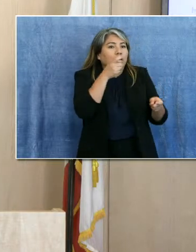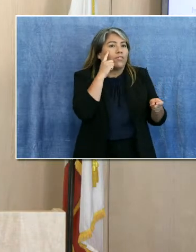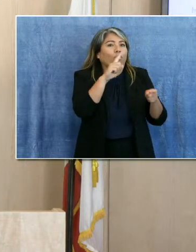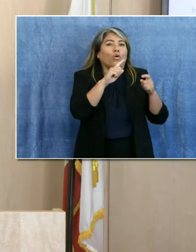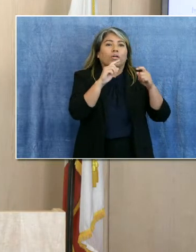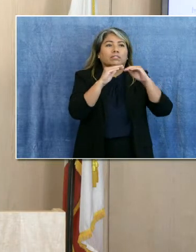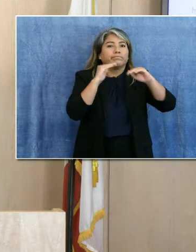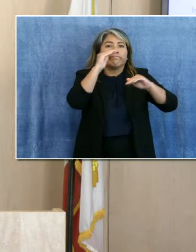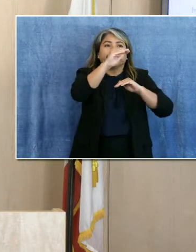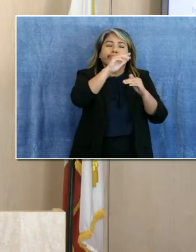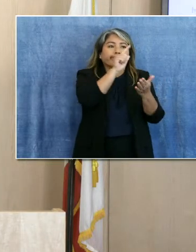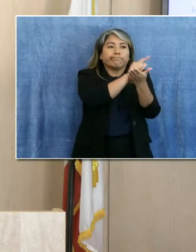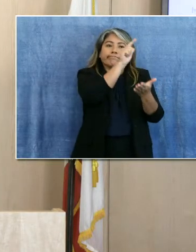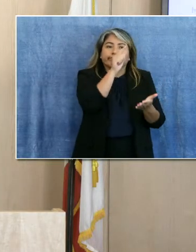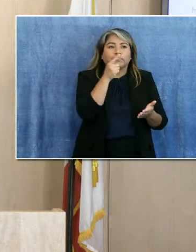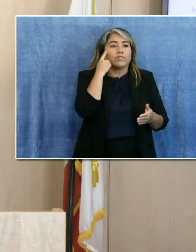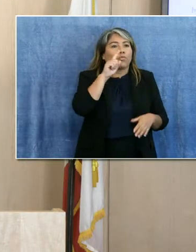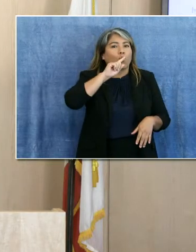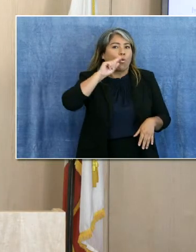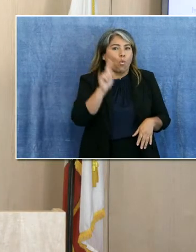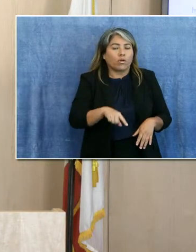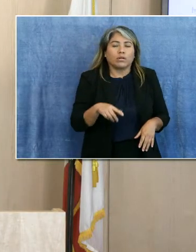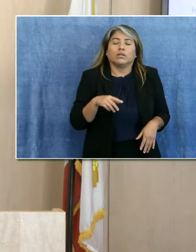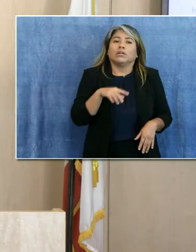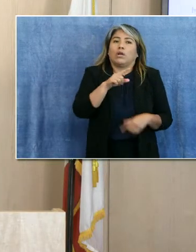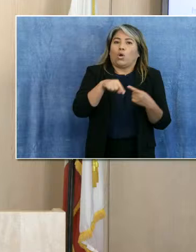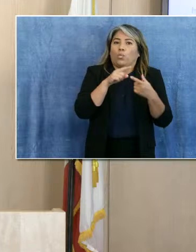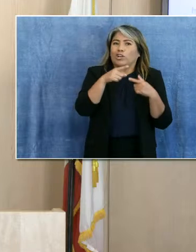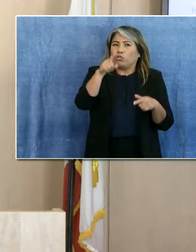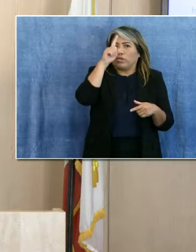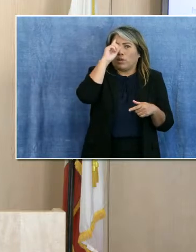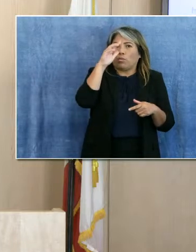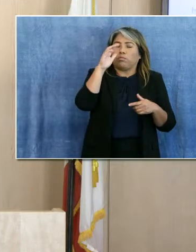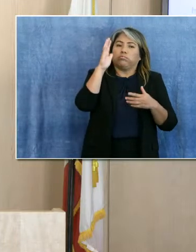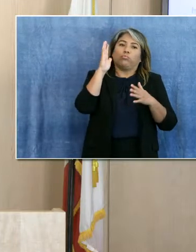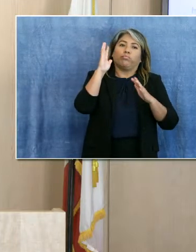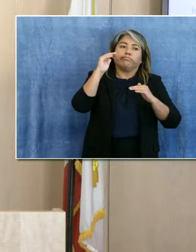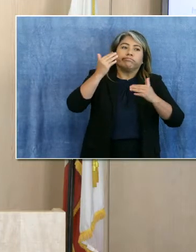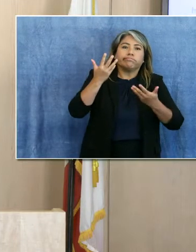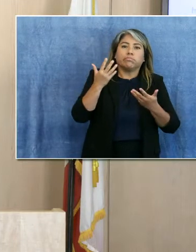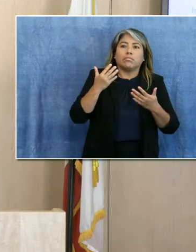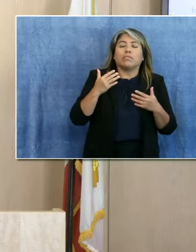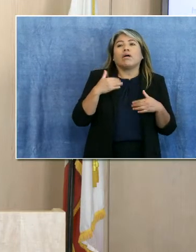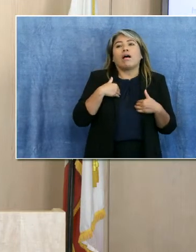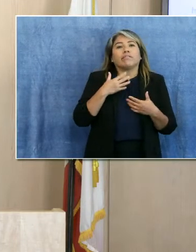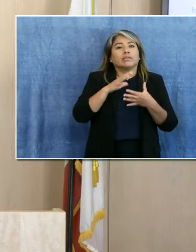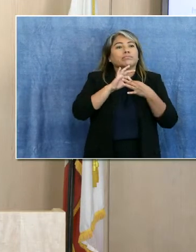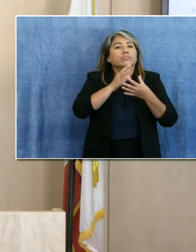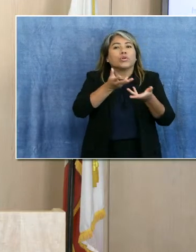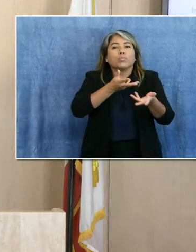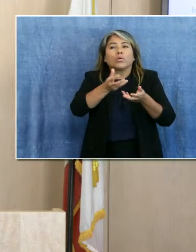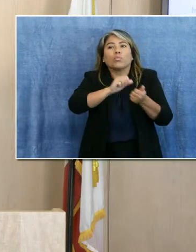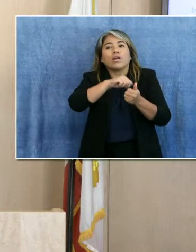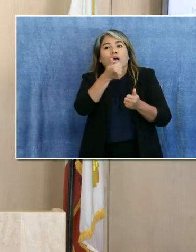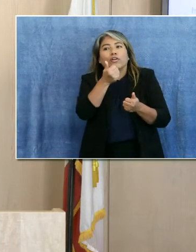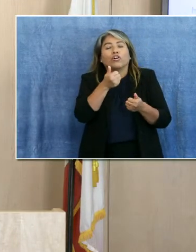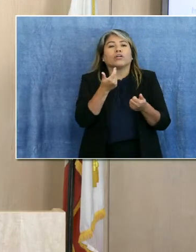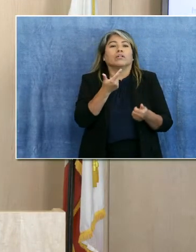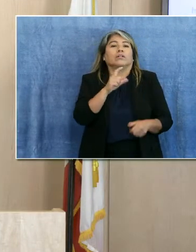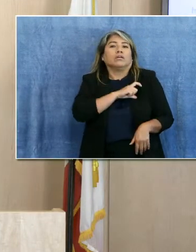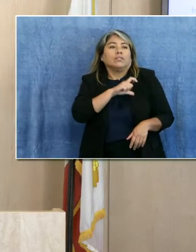order. When do you anticipate you will have the same type of cooperation from the other law enforcement jurisdictions in the